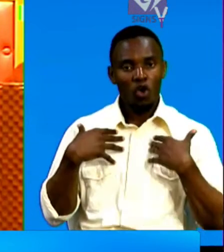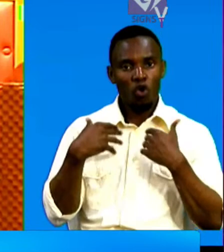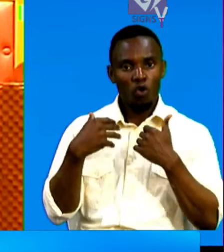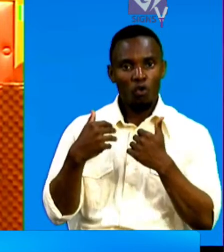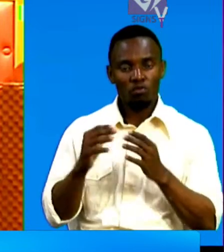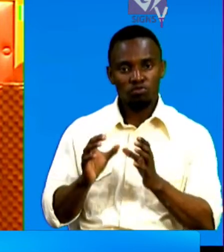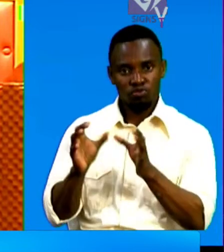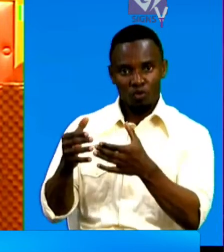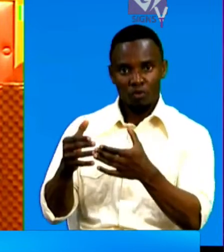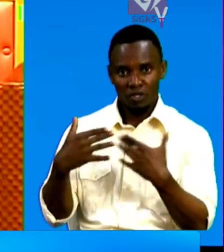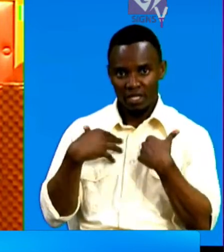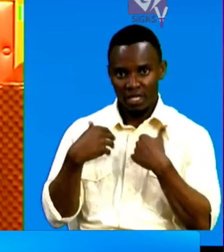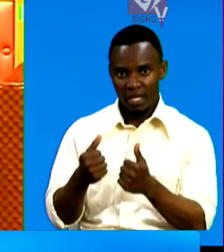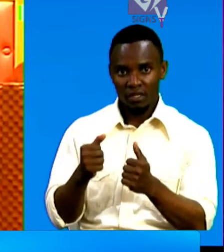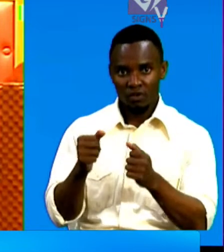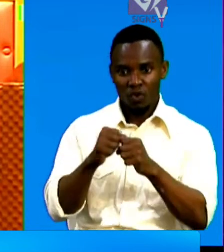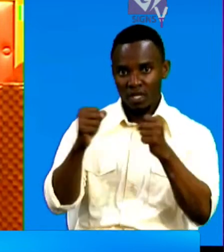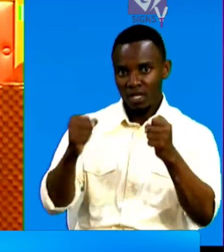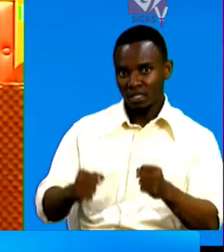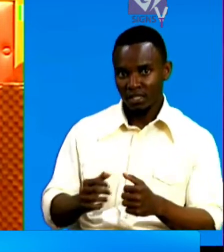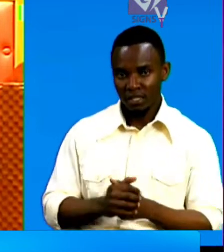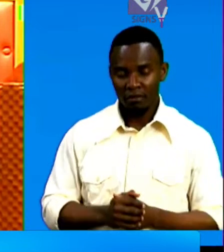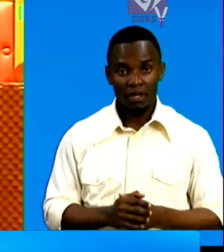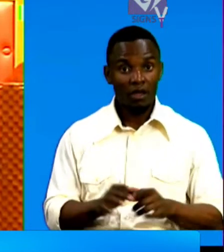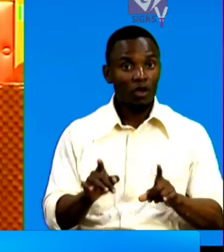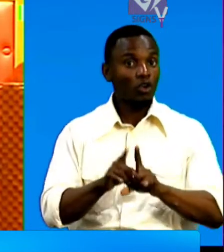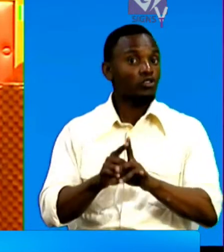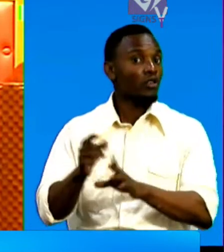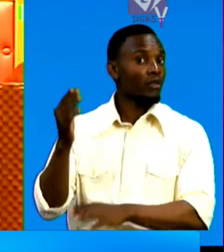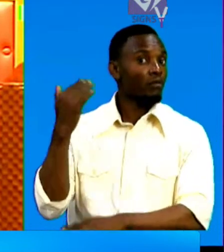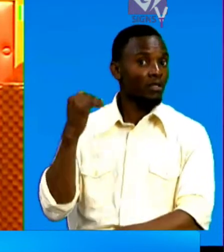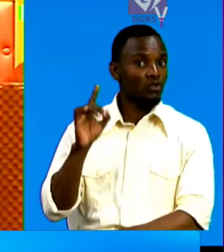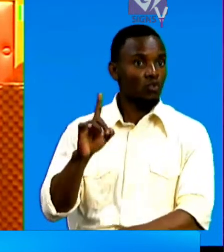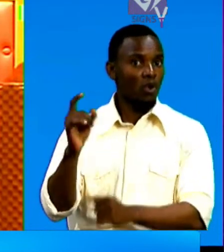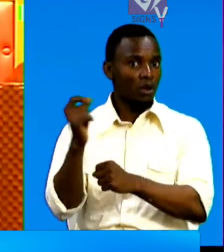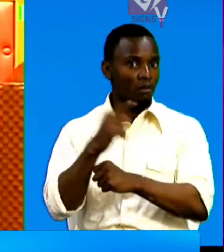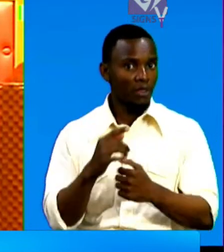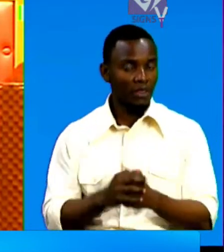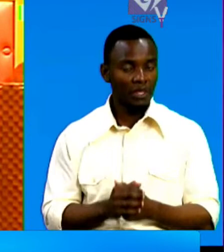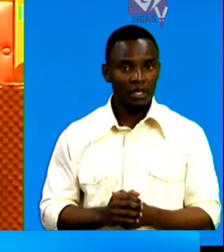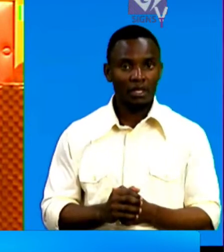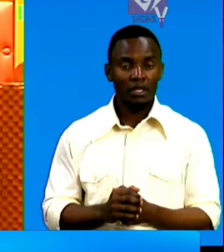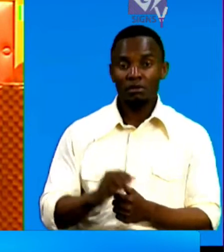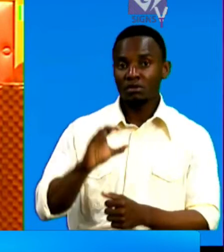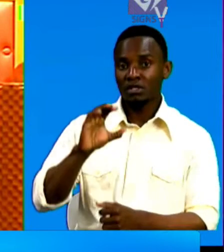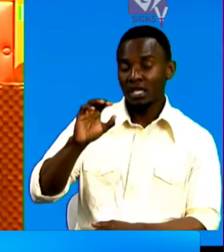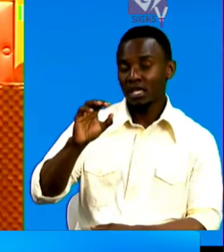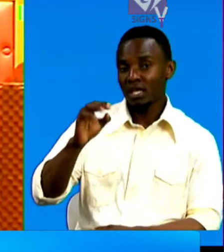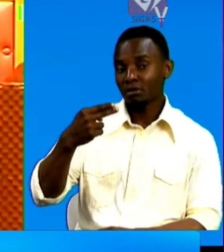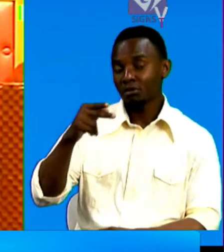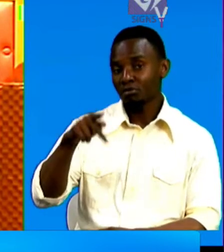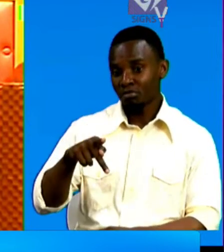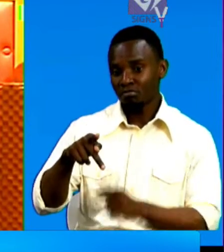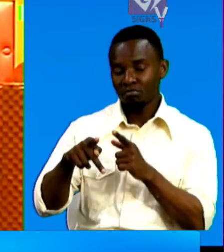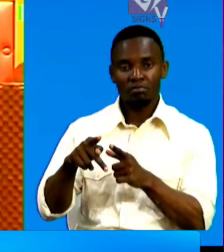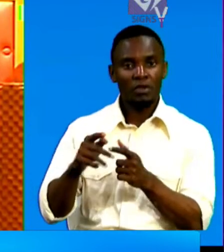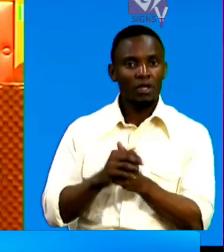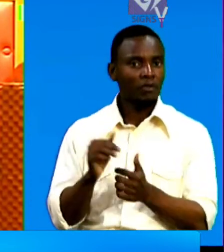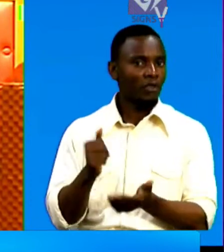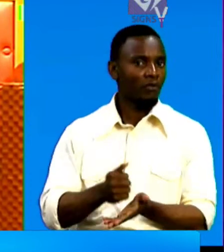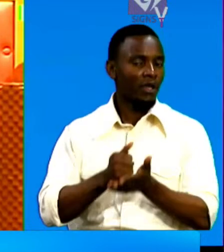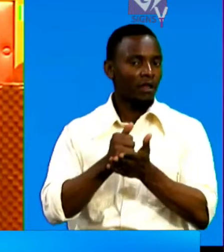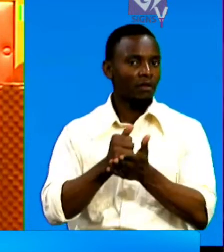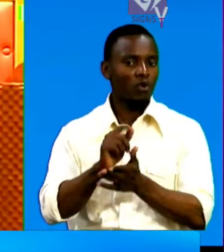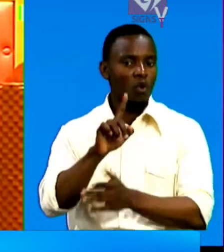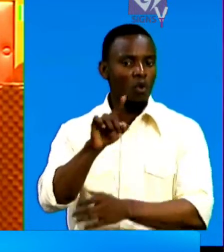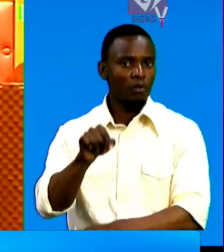system. In the last 1 month, CHPs have attended to 1.2 million households,